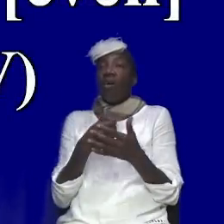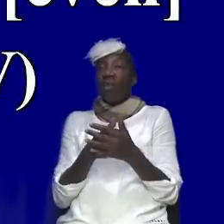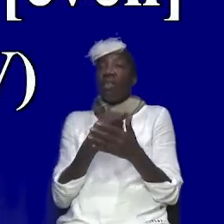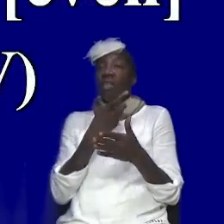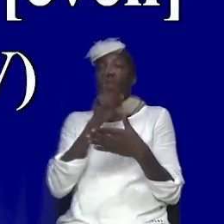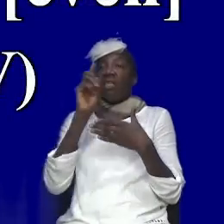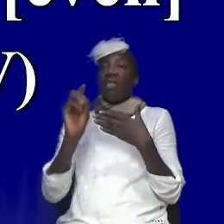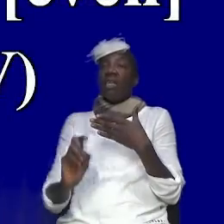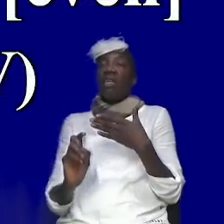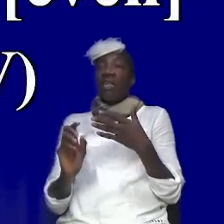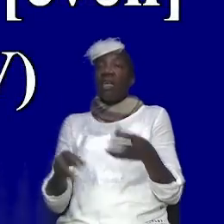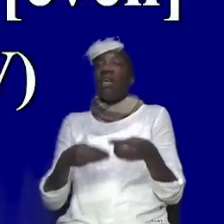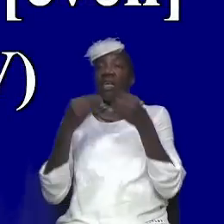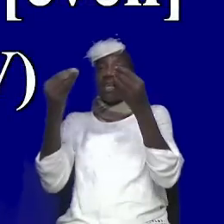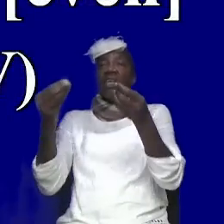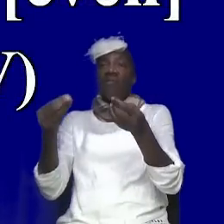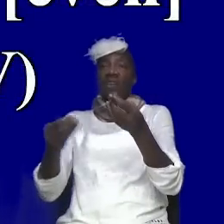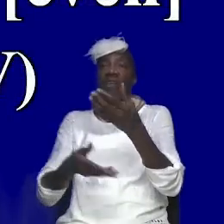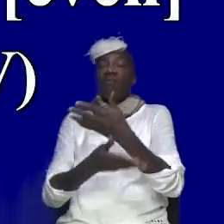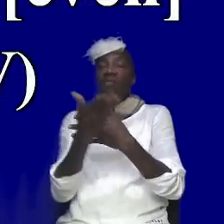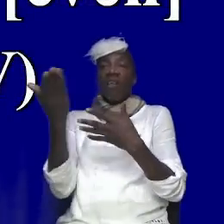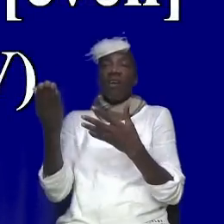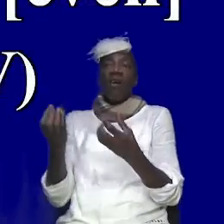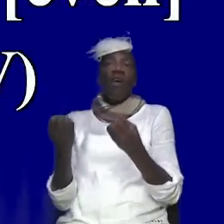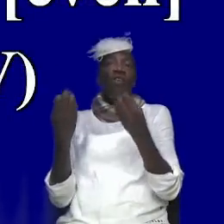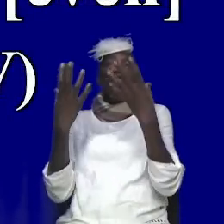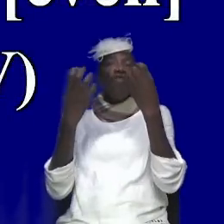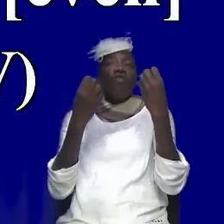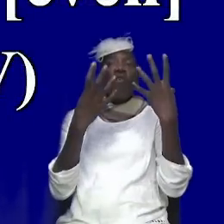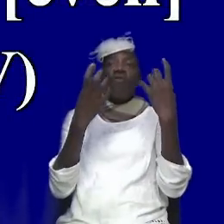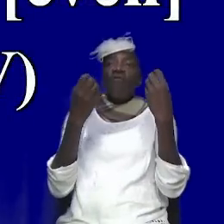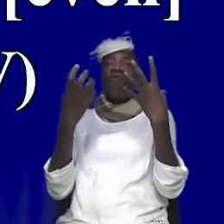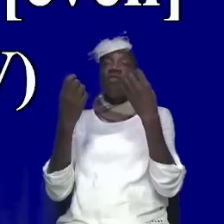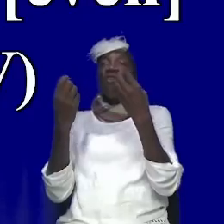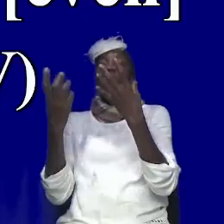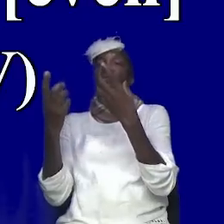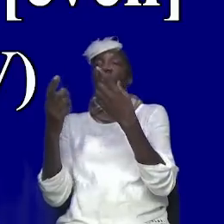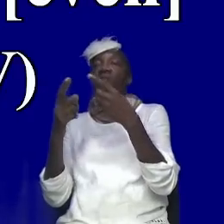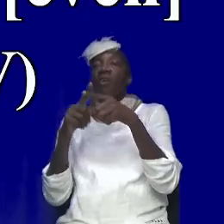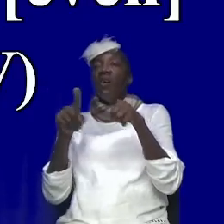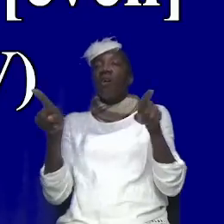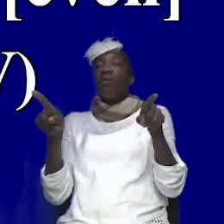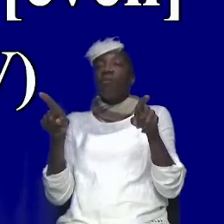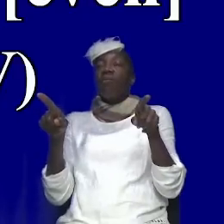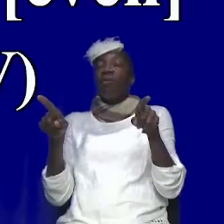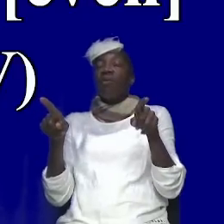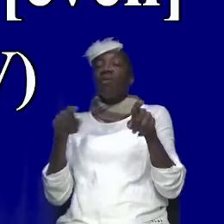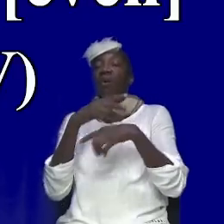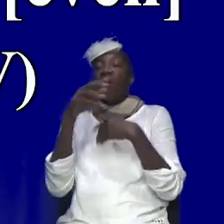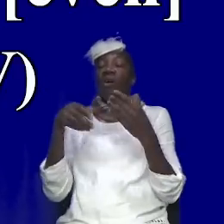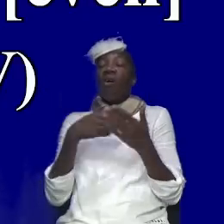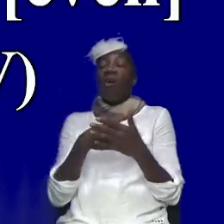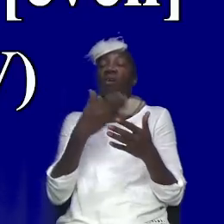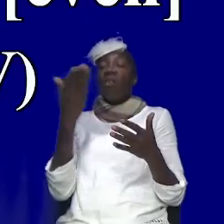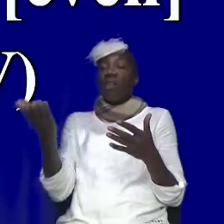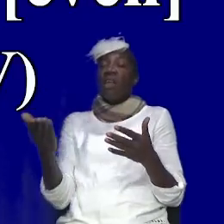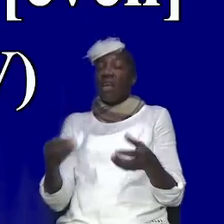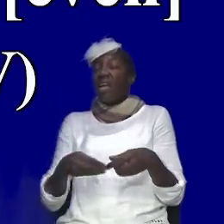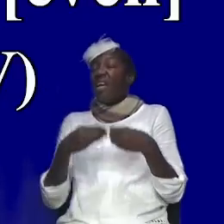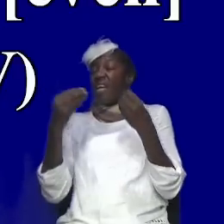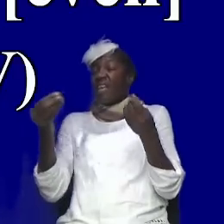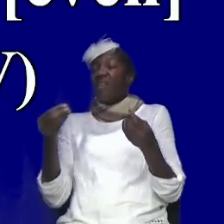did cast in of their abundance. For all they did cast in of all